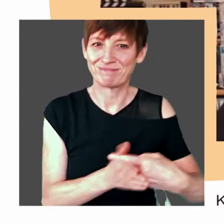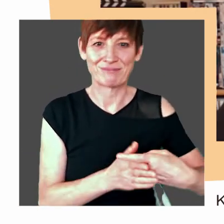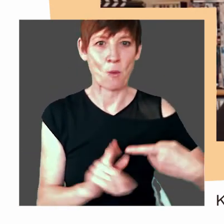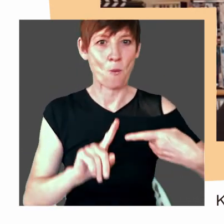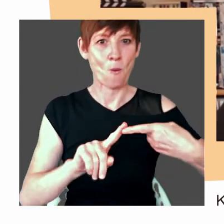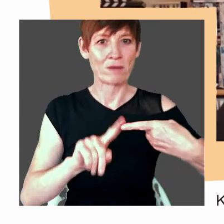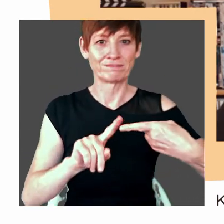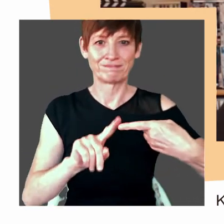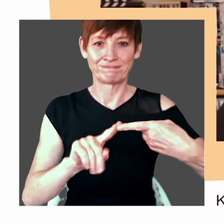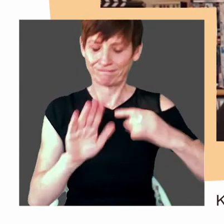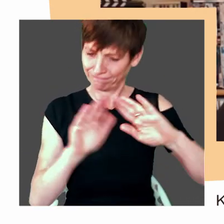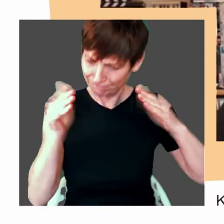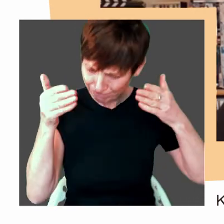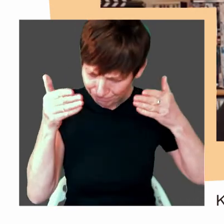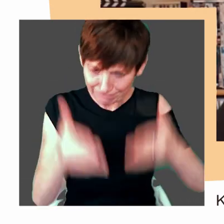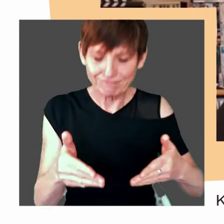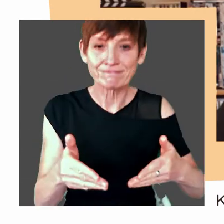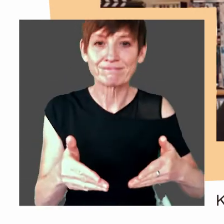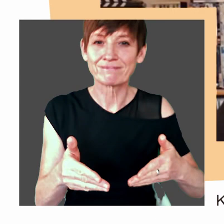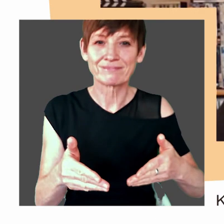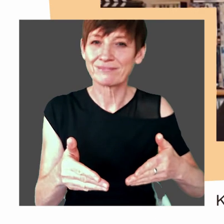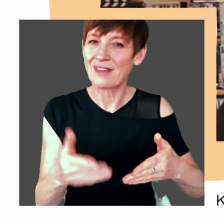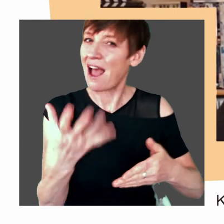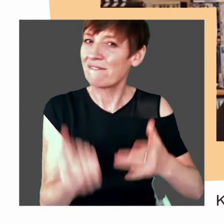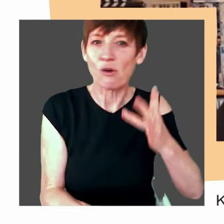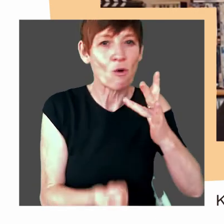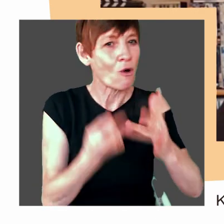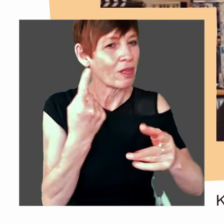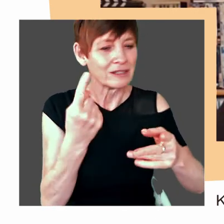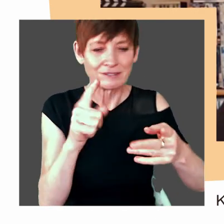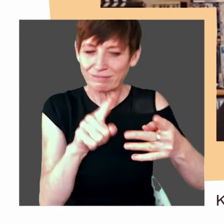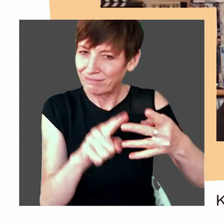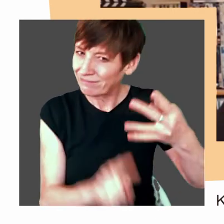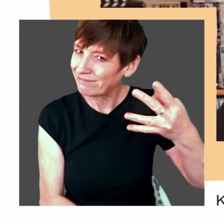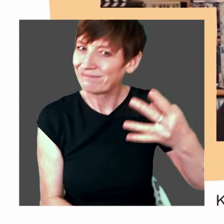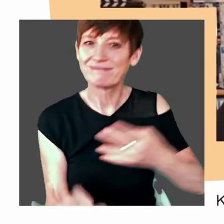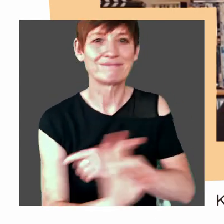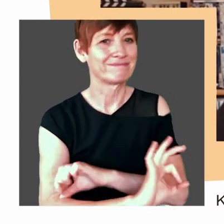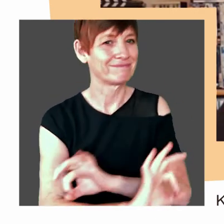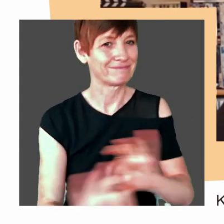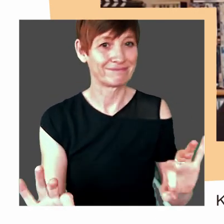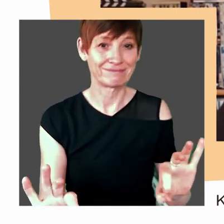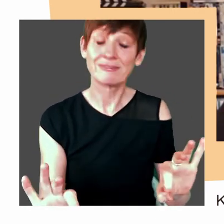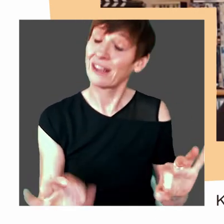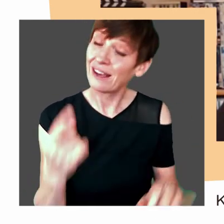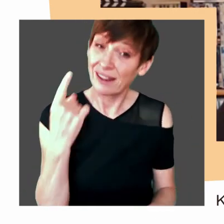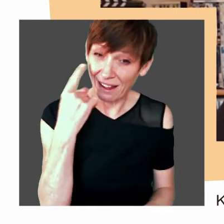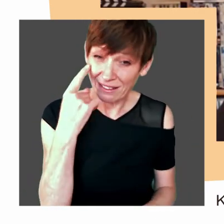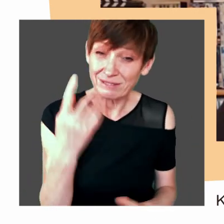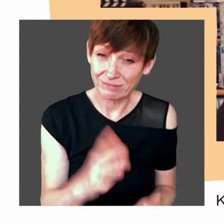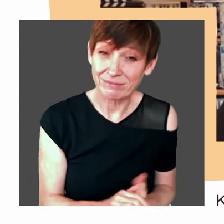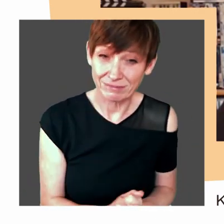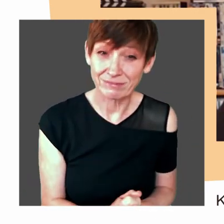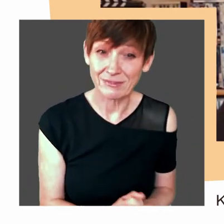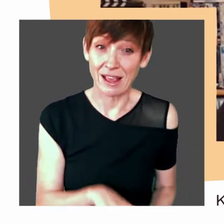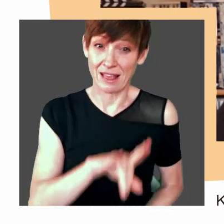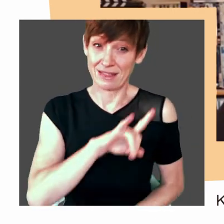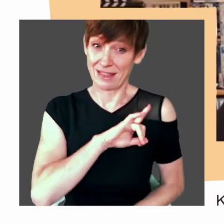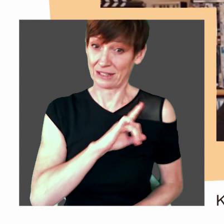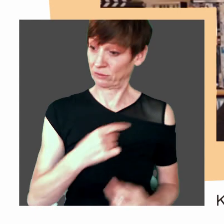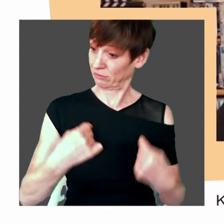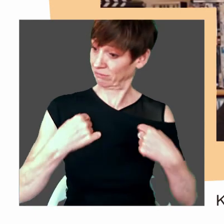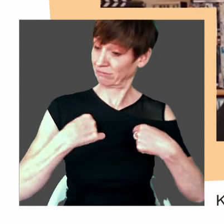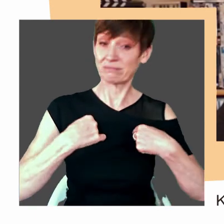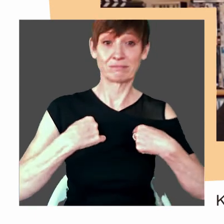and I don't make any other plan. And this is one of the reason